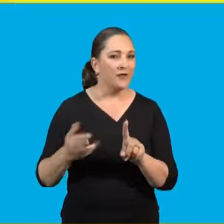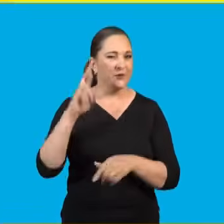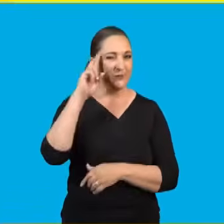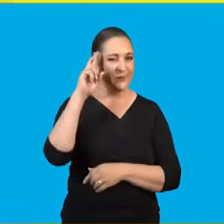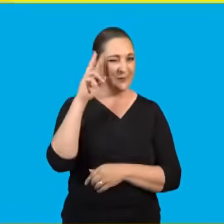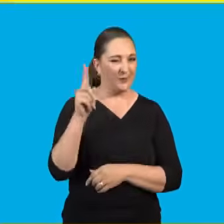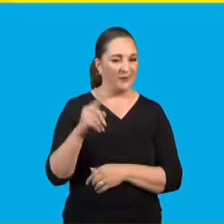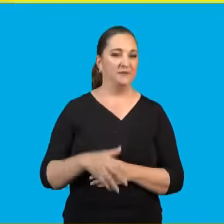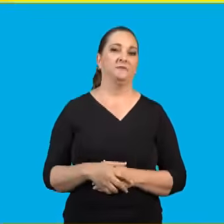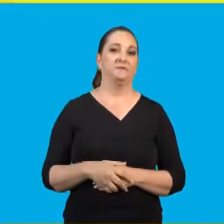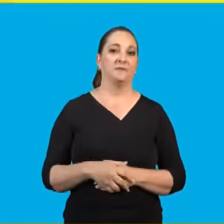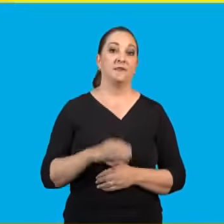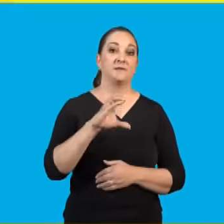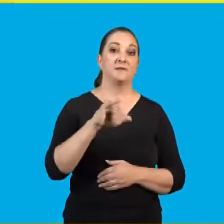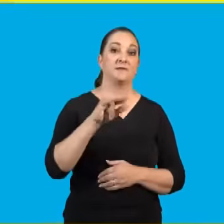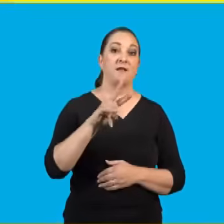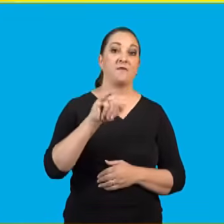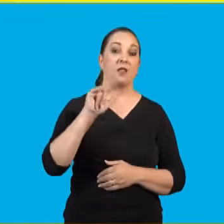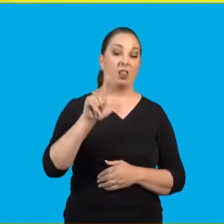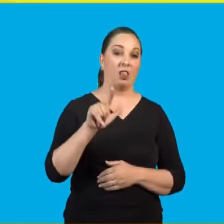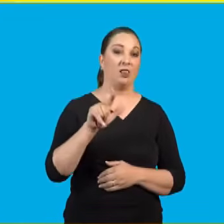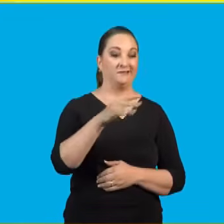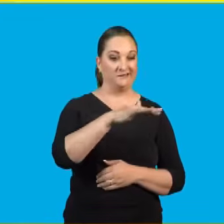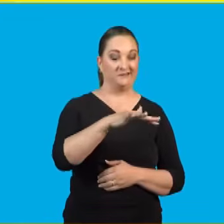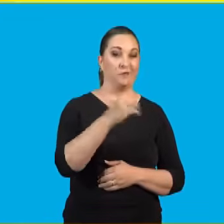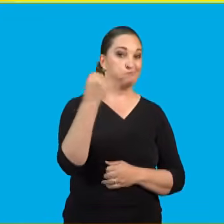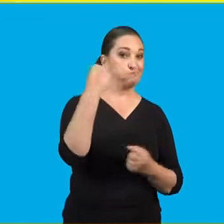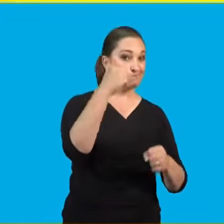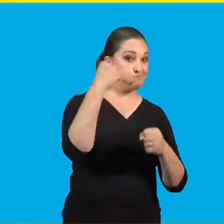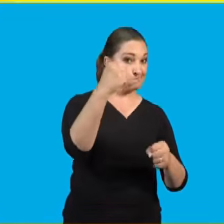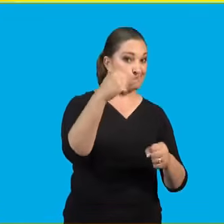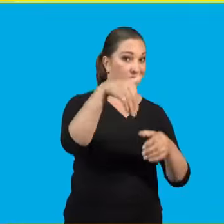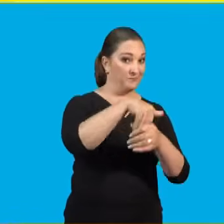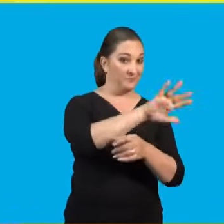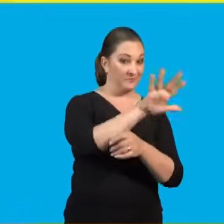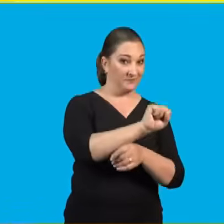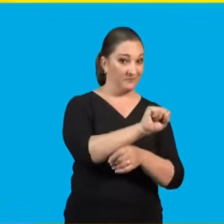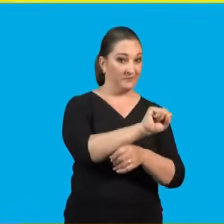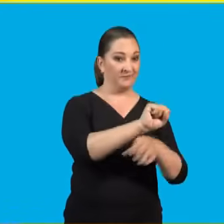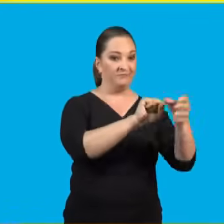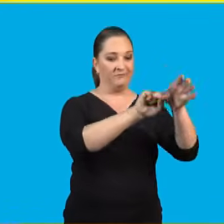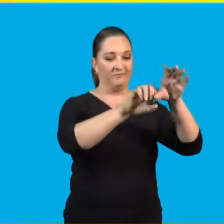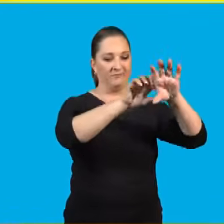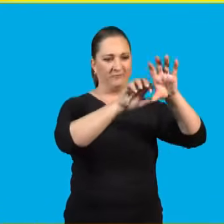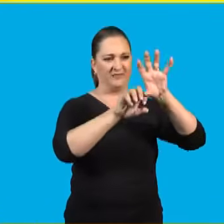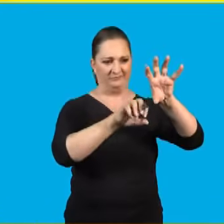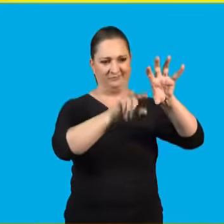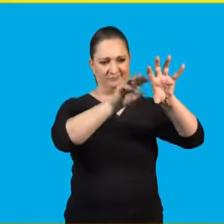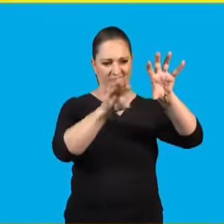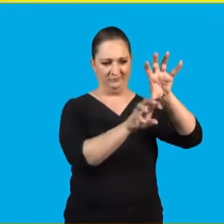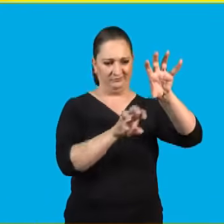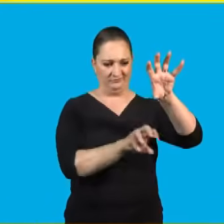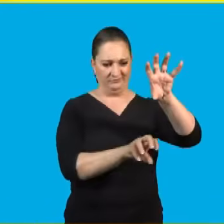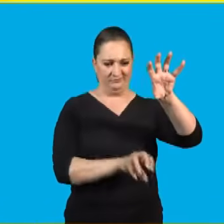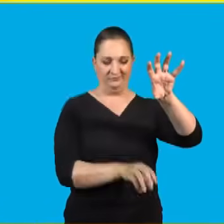Remember, we looked at the civil society protests in South Africa and the different subsections that